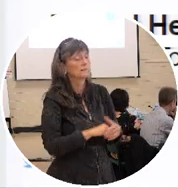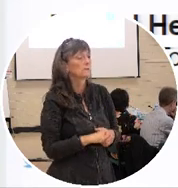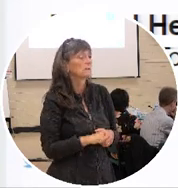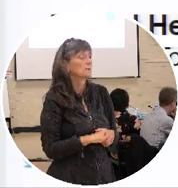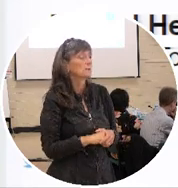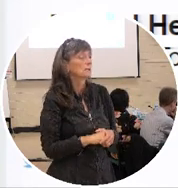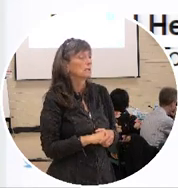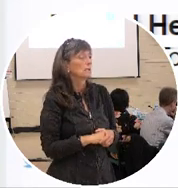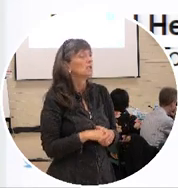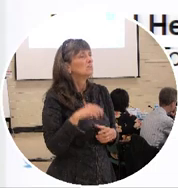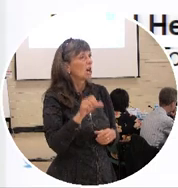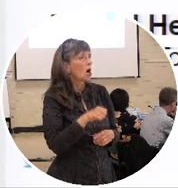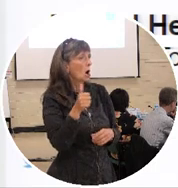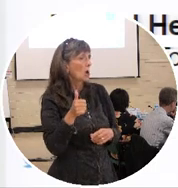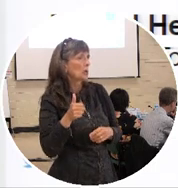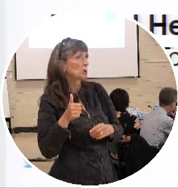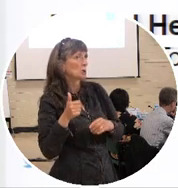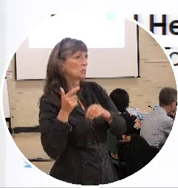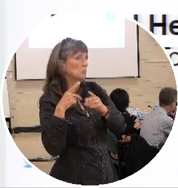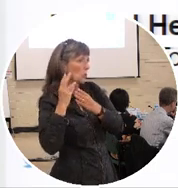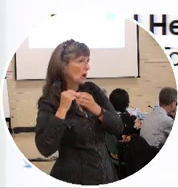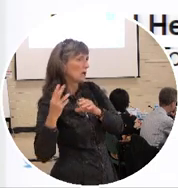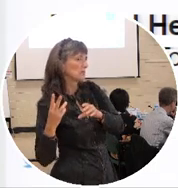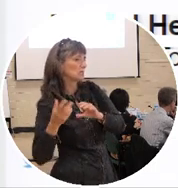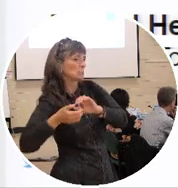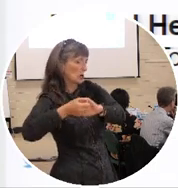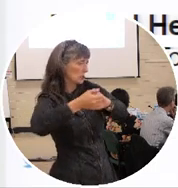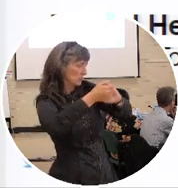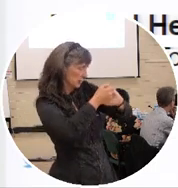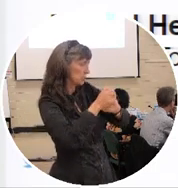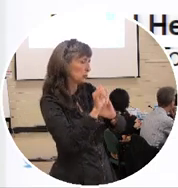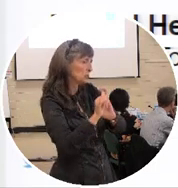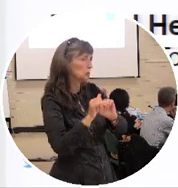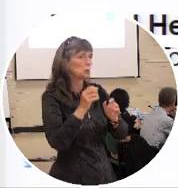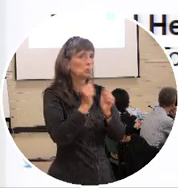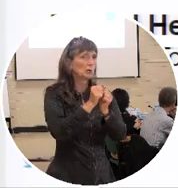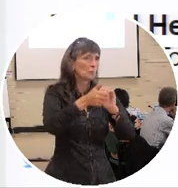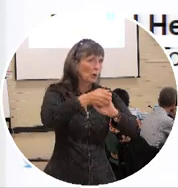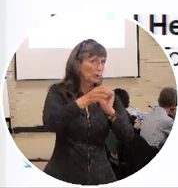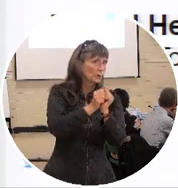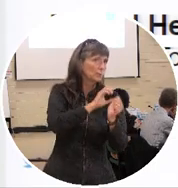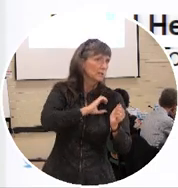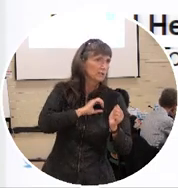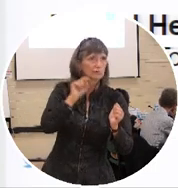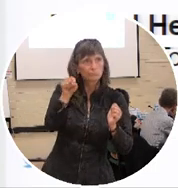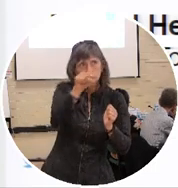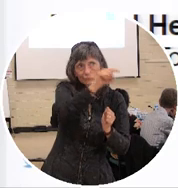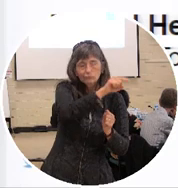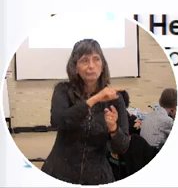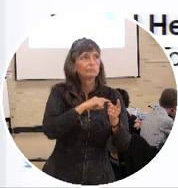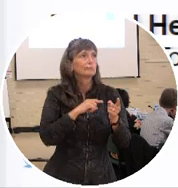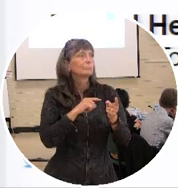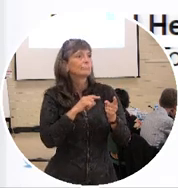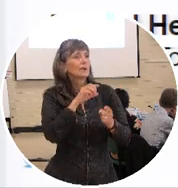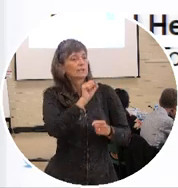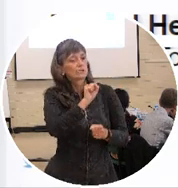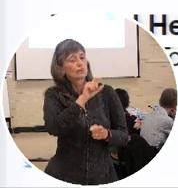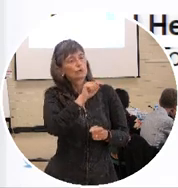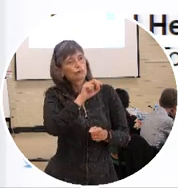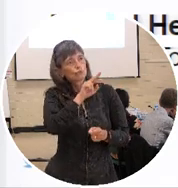And I could reference other proactive programs that we partner with law enforcement agencies as well, such as